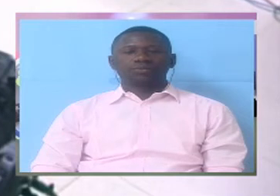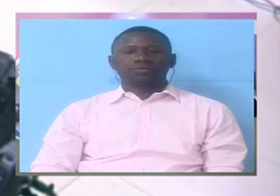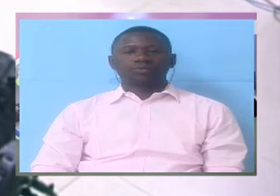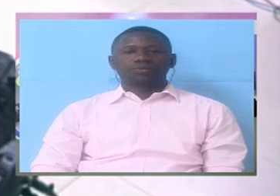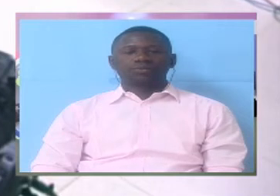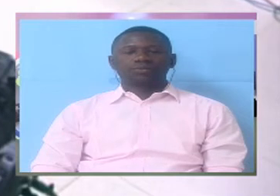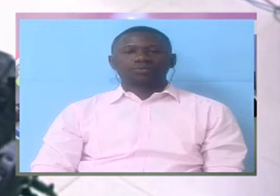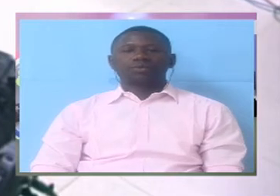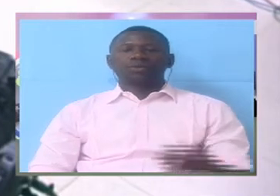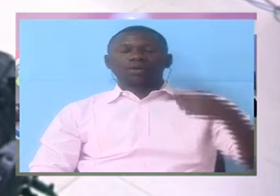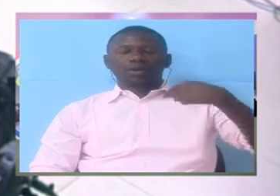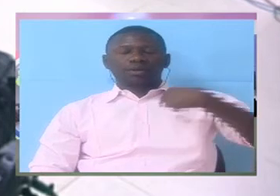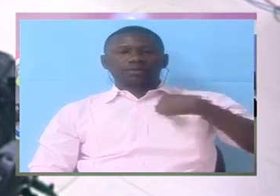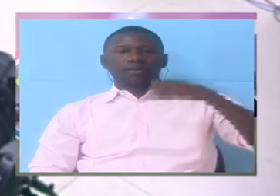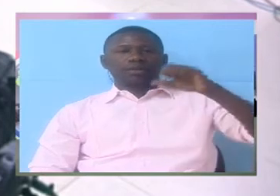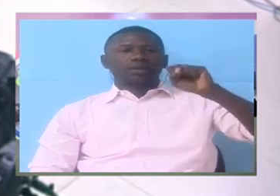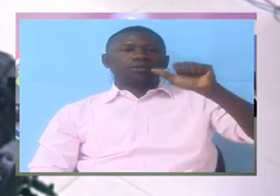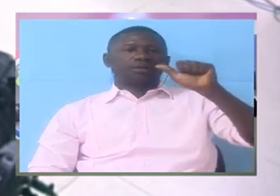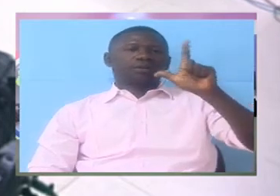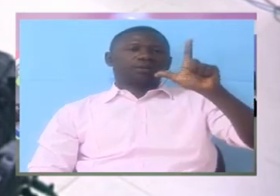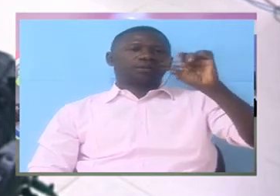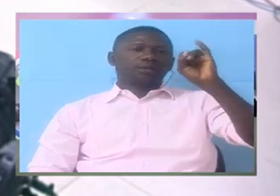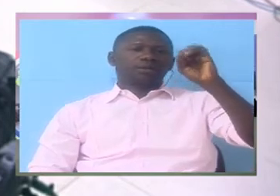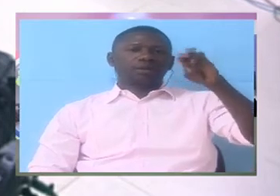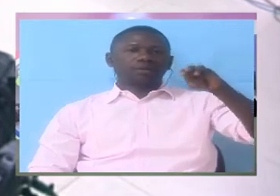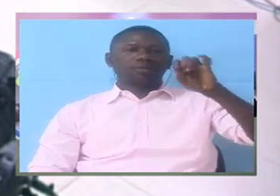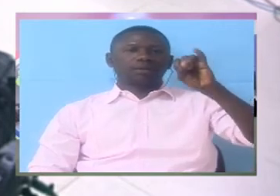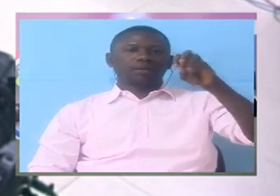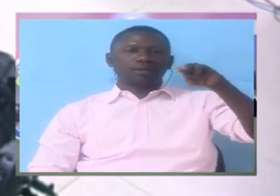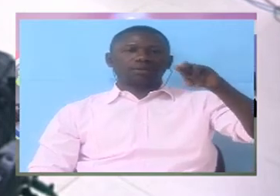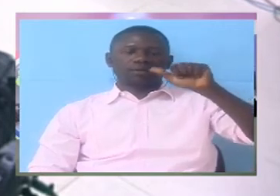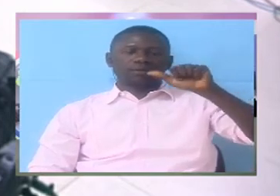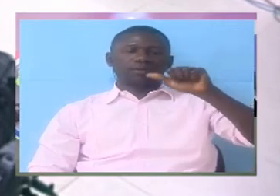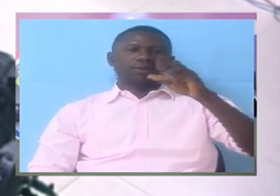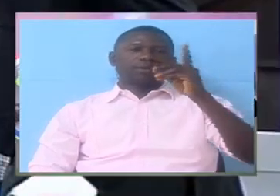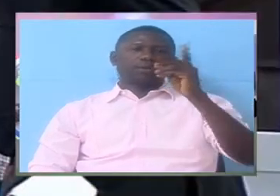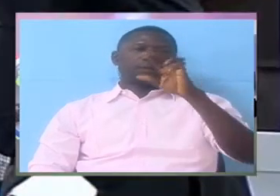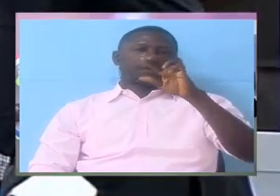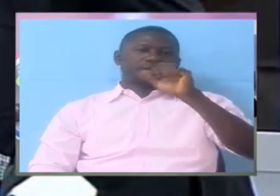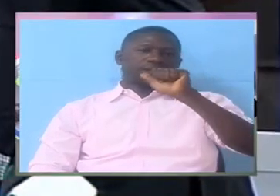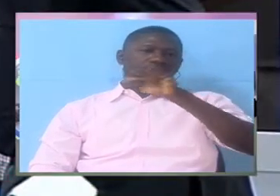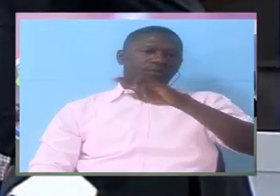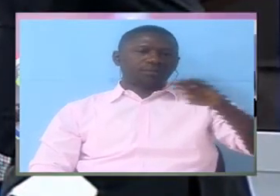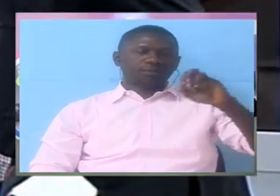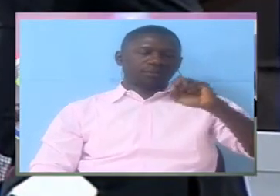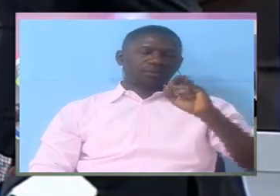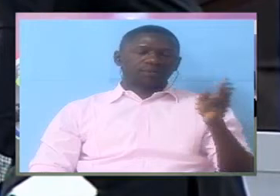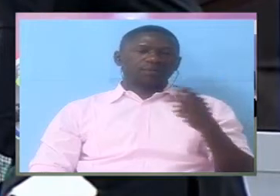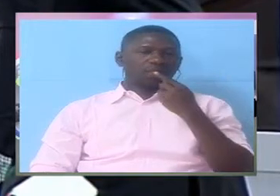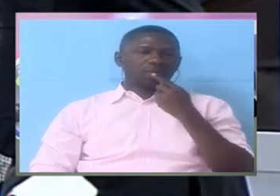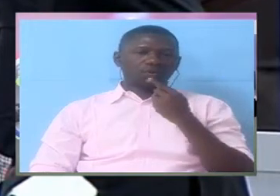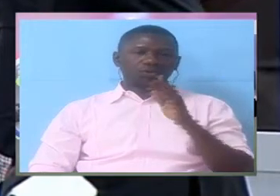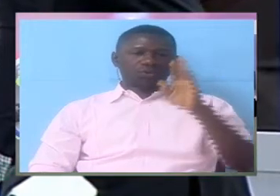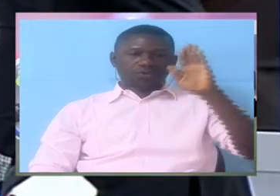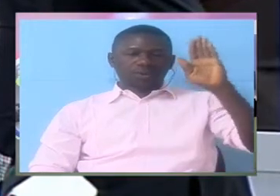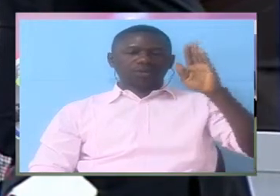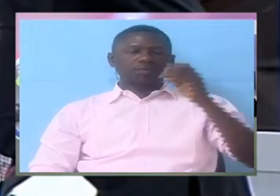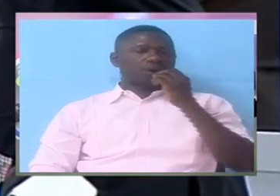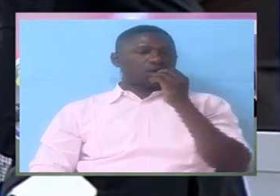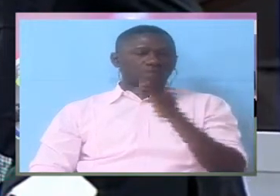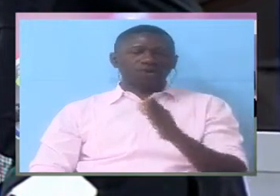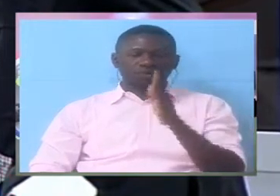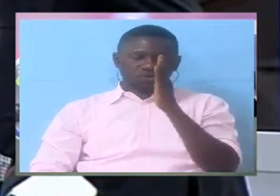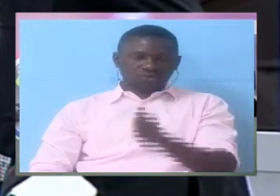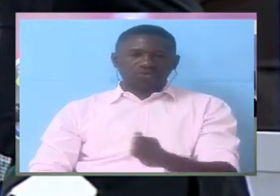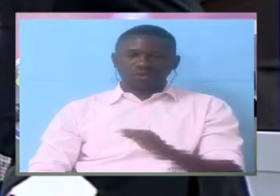I, Salmina Drammeh. I, Salmina Drammeh. Do swear that. Do swear that. I'll speak the truth. I'll speak the truth. The whole truth. The